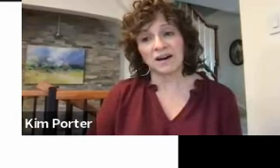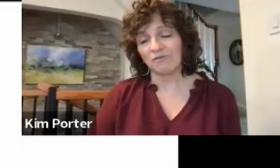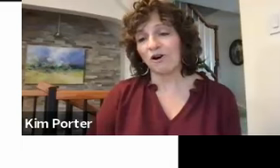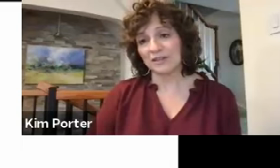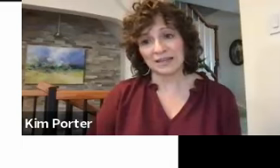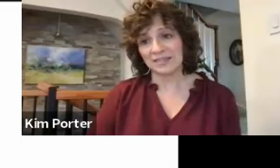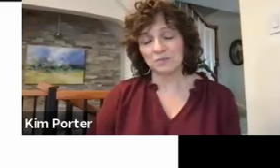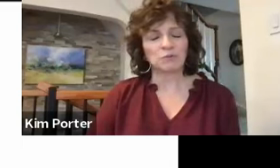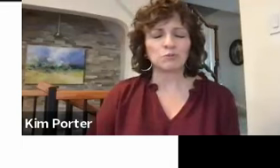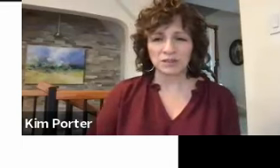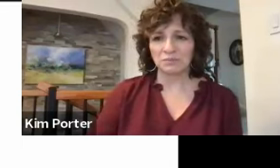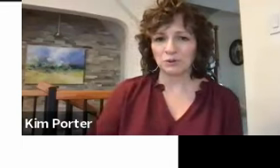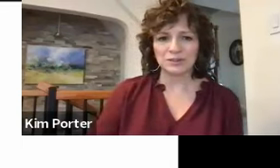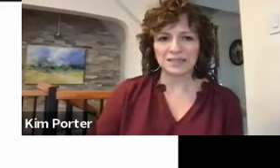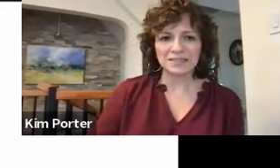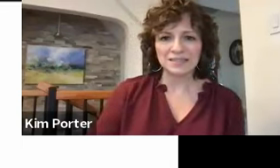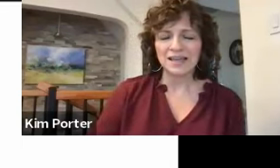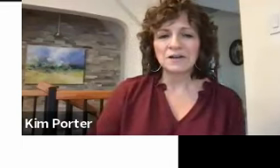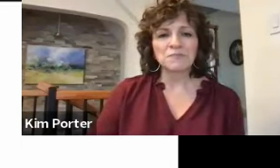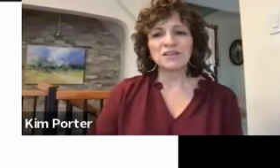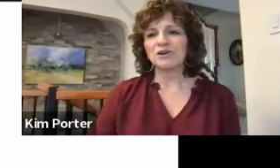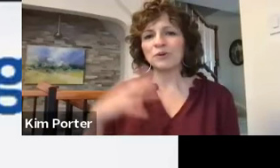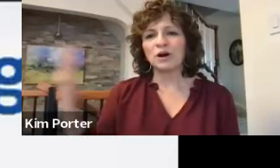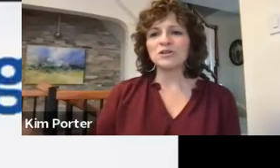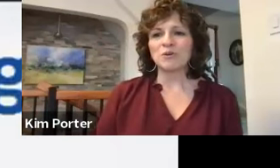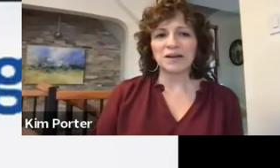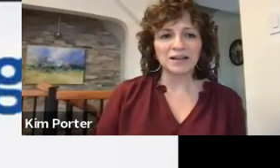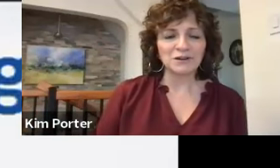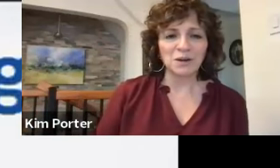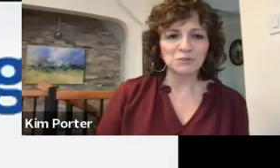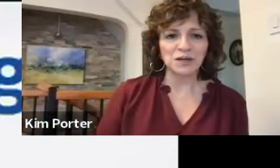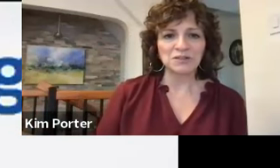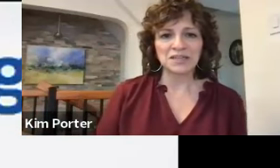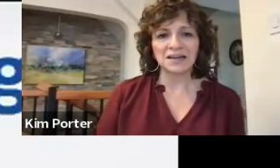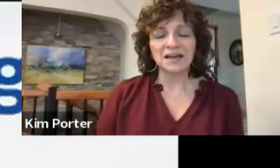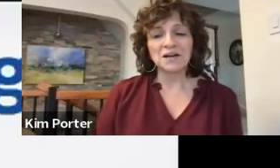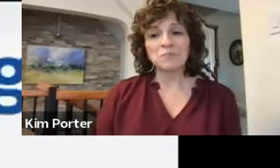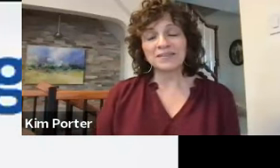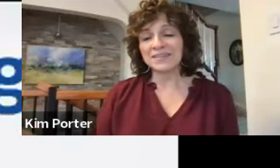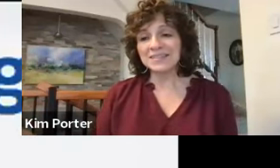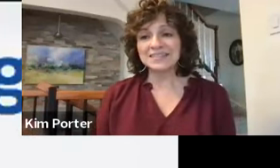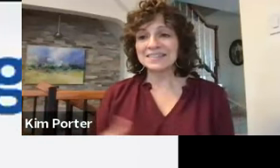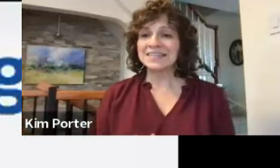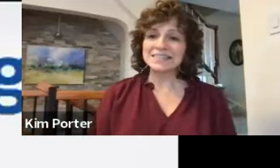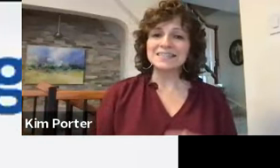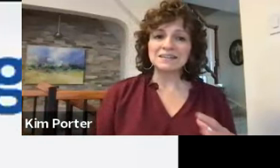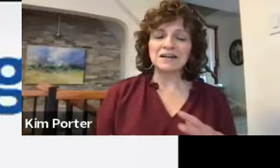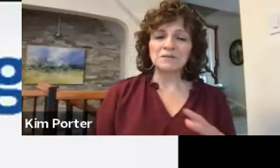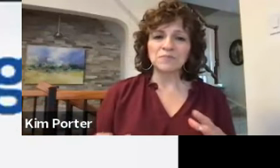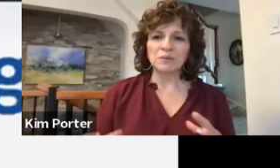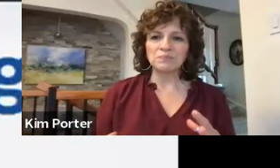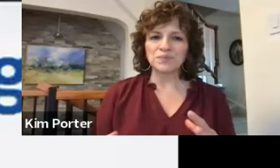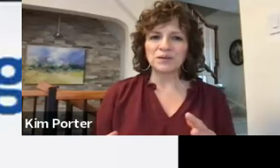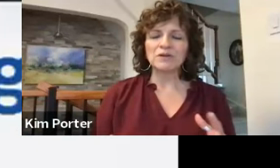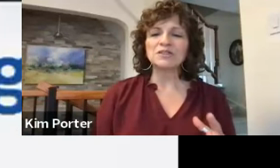a lot of hard lessons, but really important lessons. And, we all know about helicopter parenting, but this is